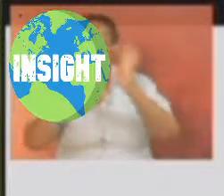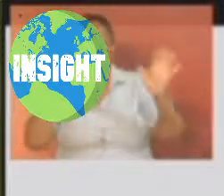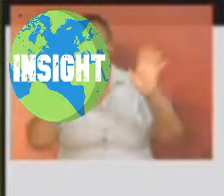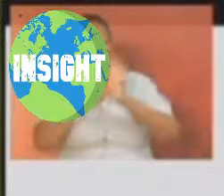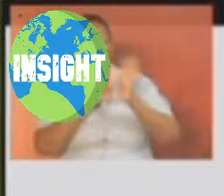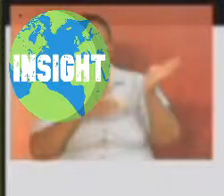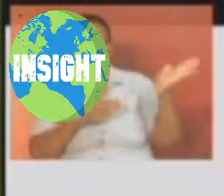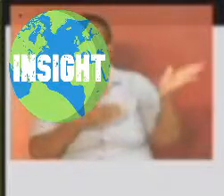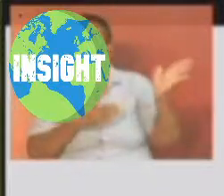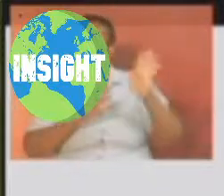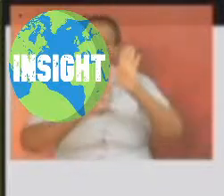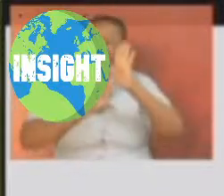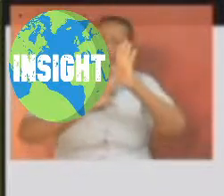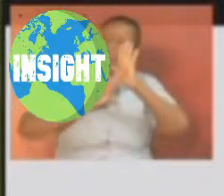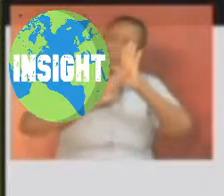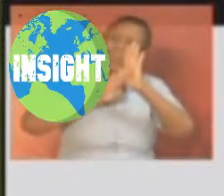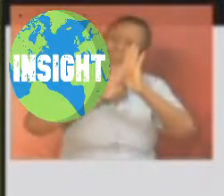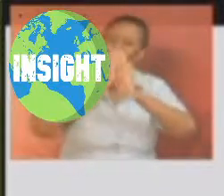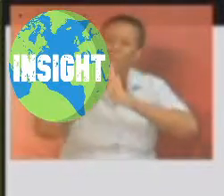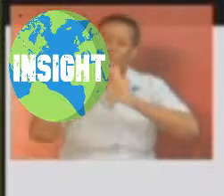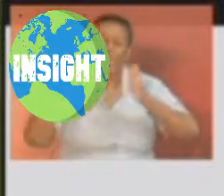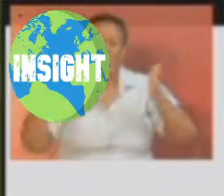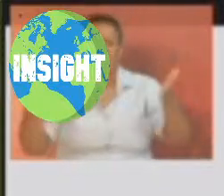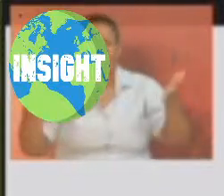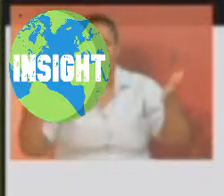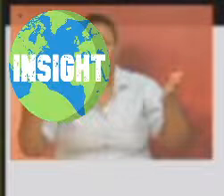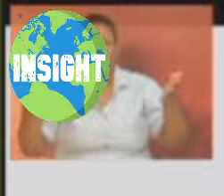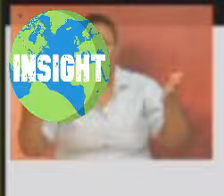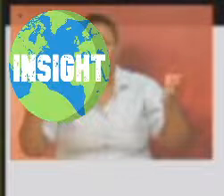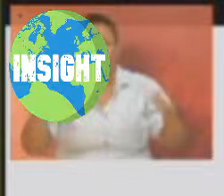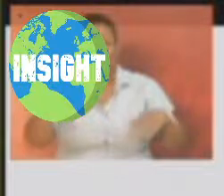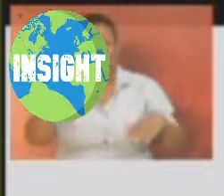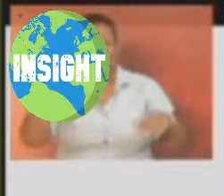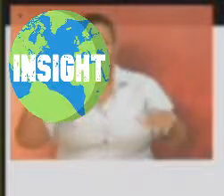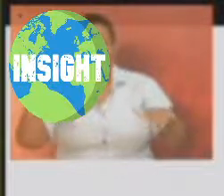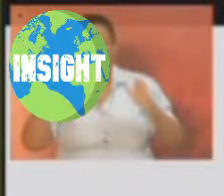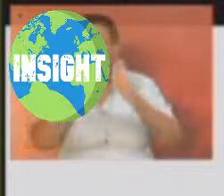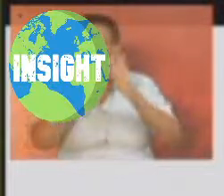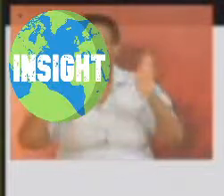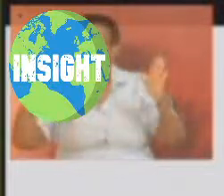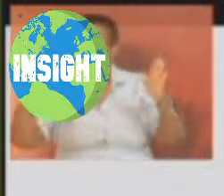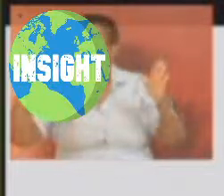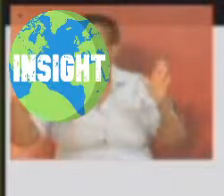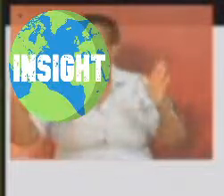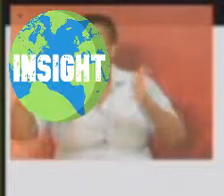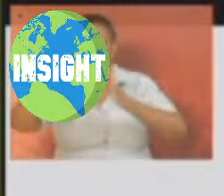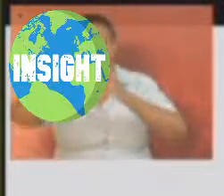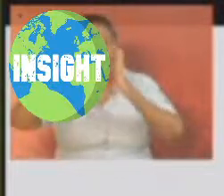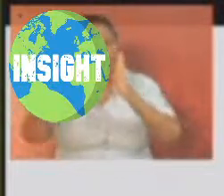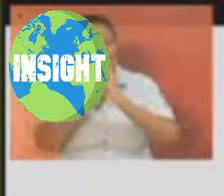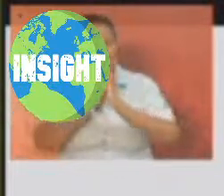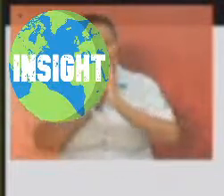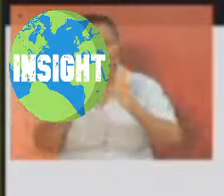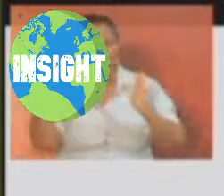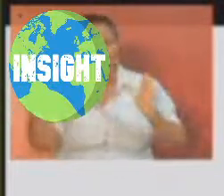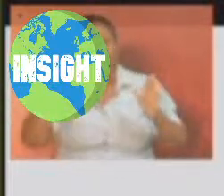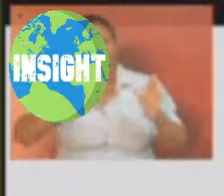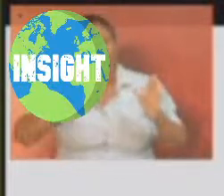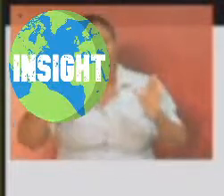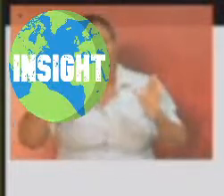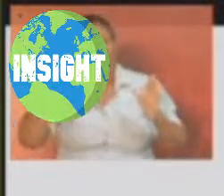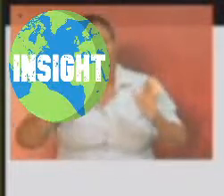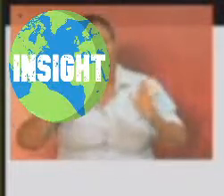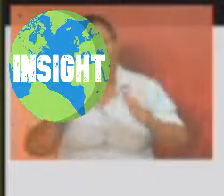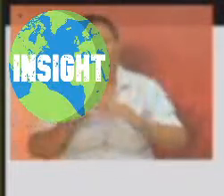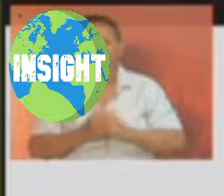which correlates to a 24 to 48-hour gap after the cases that were running in the 300s this week.